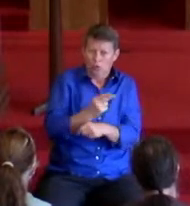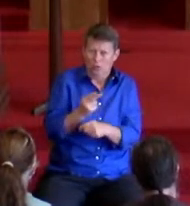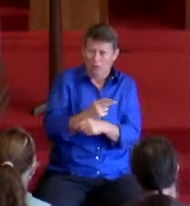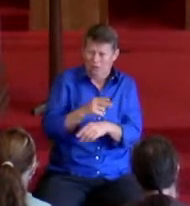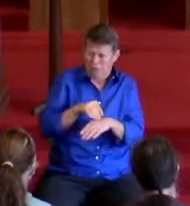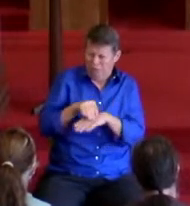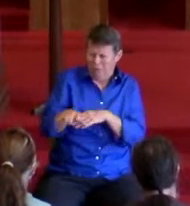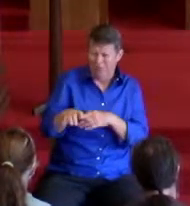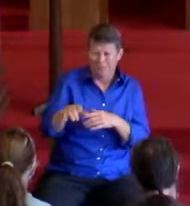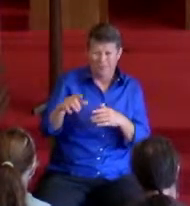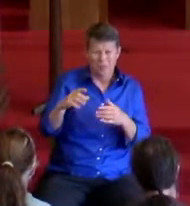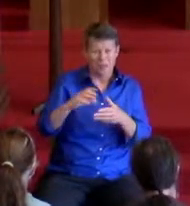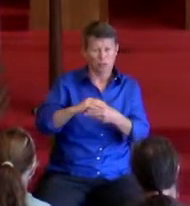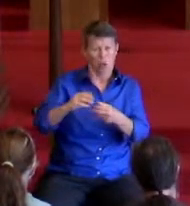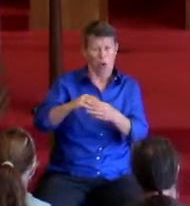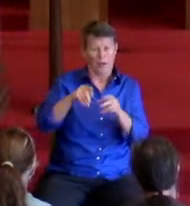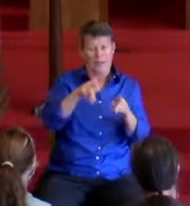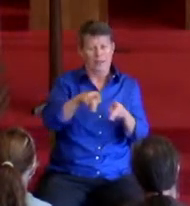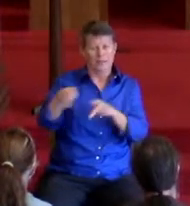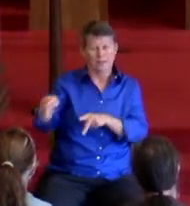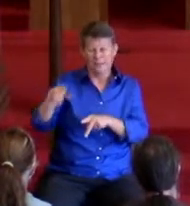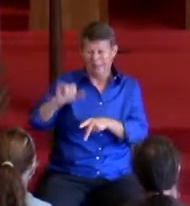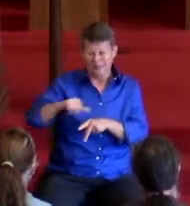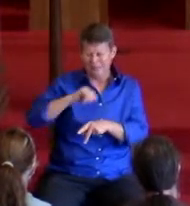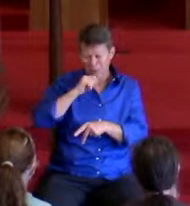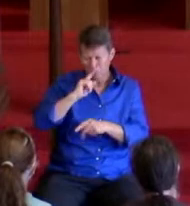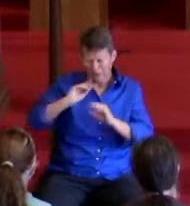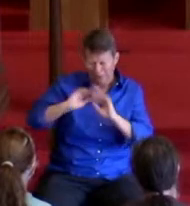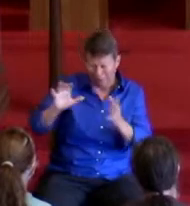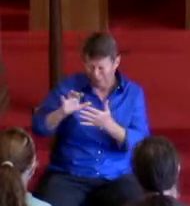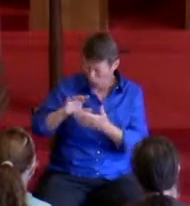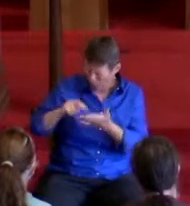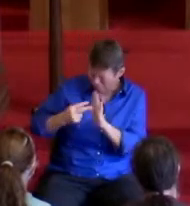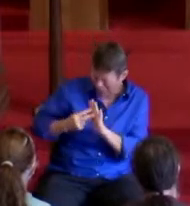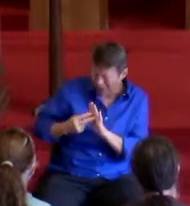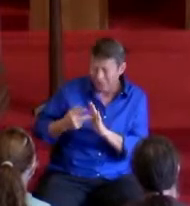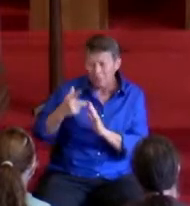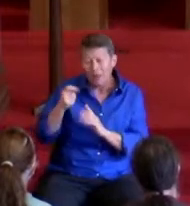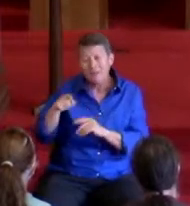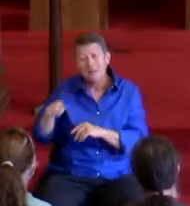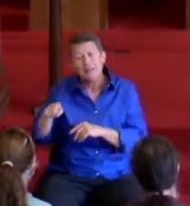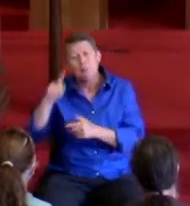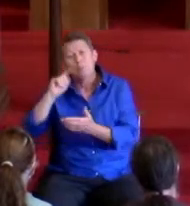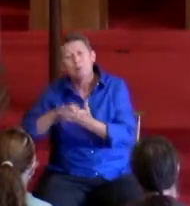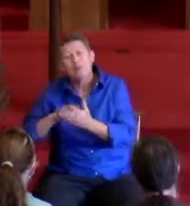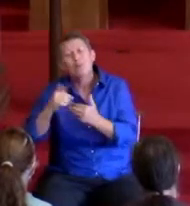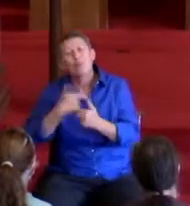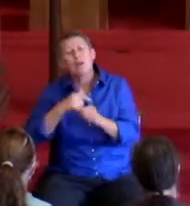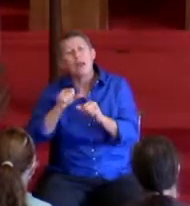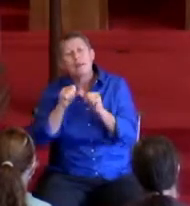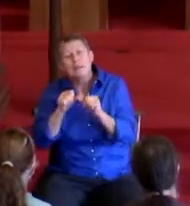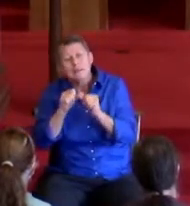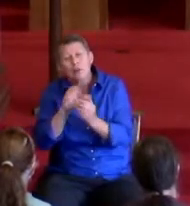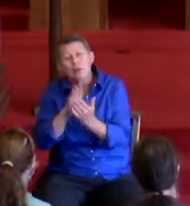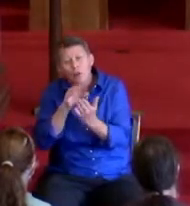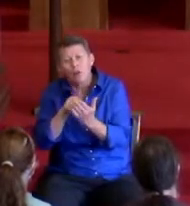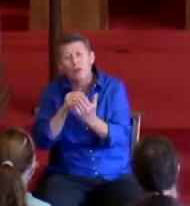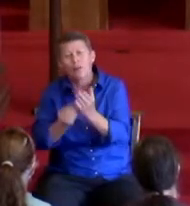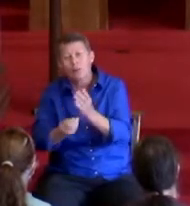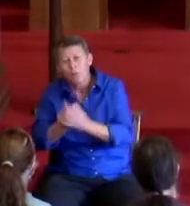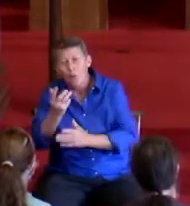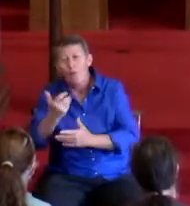perplexing parables to tell his story? Because it means he believes we can keep learning and growing, and we will keep growing